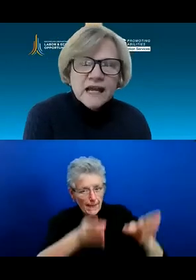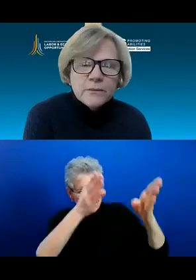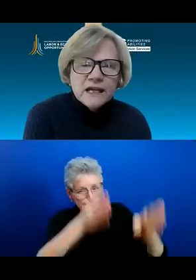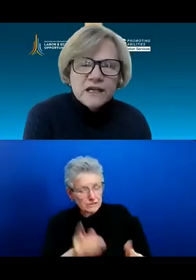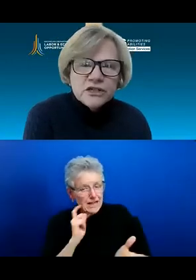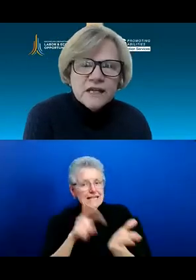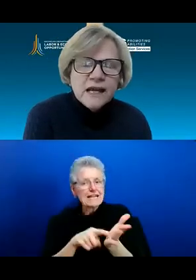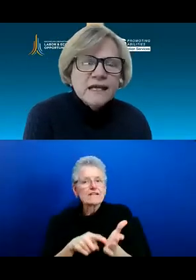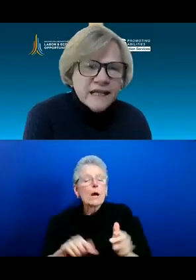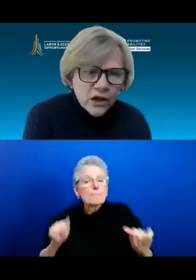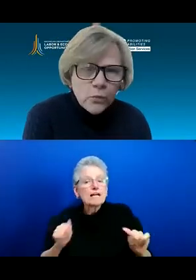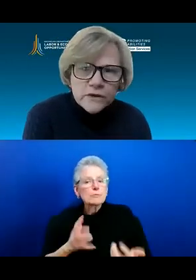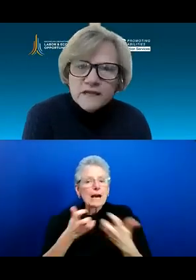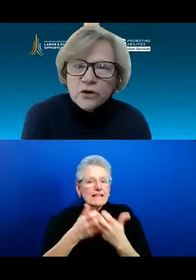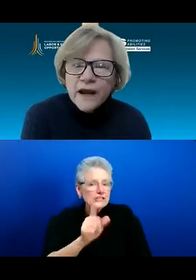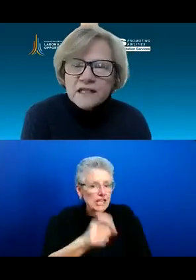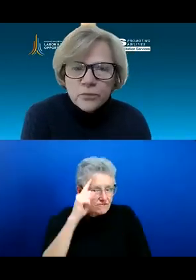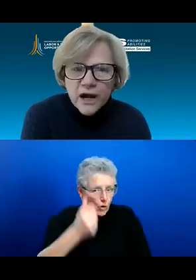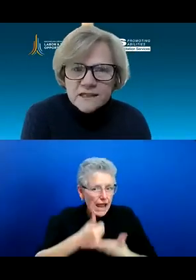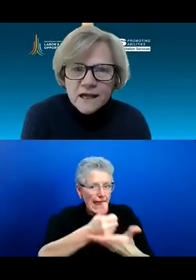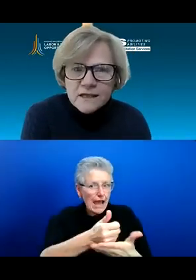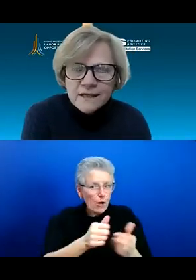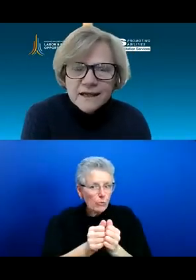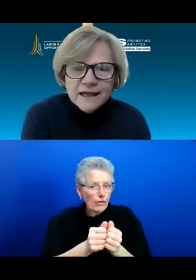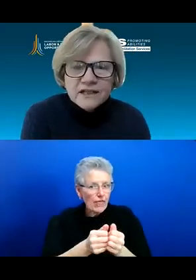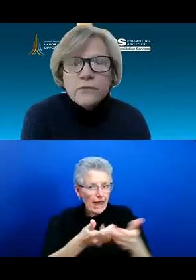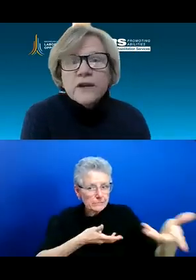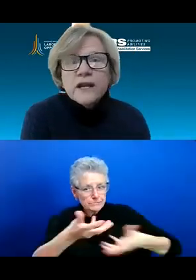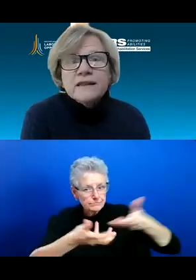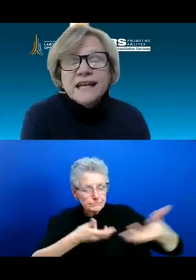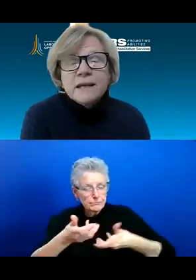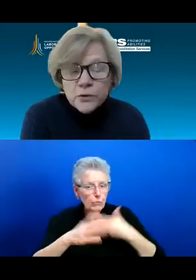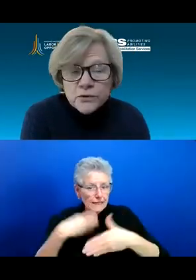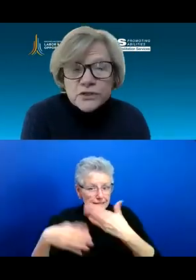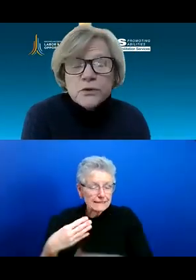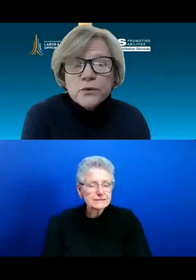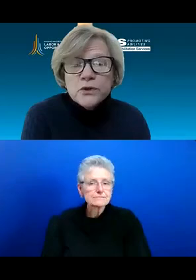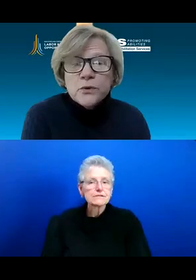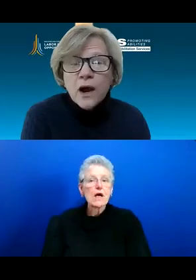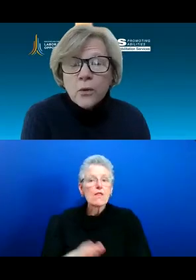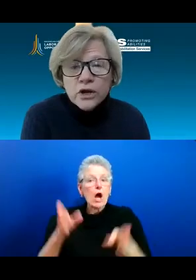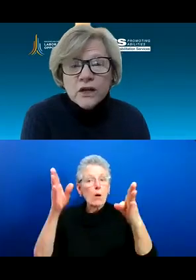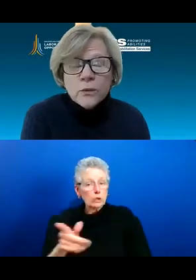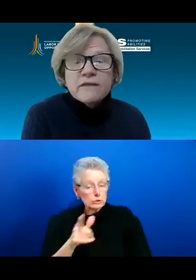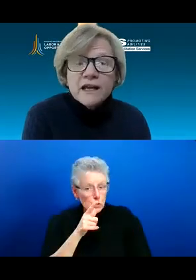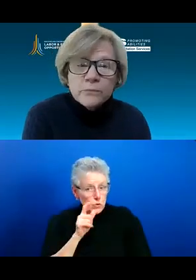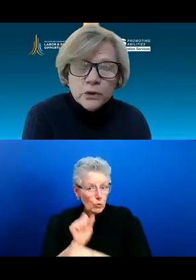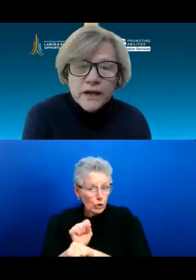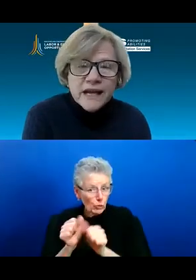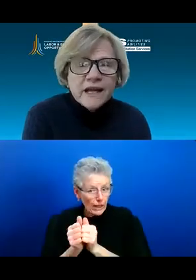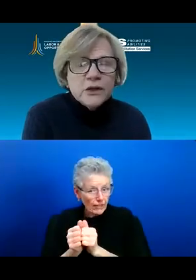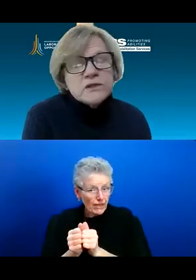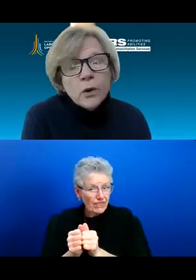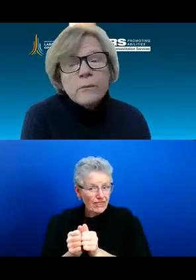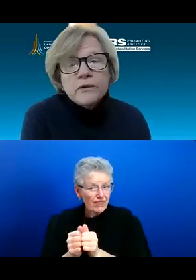potential accommodations to help with the interactive process. And don't forget that that person who you are working with, that